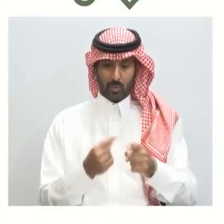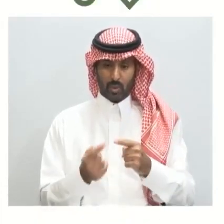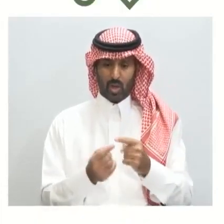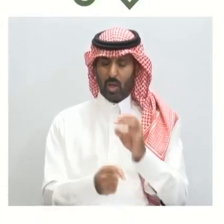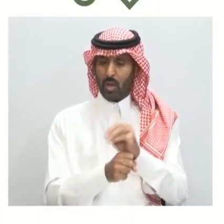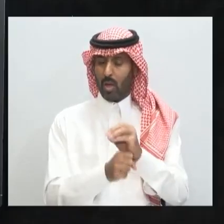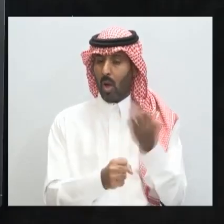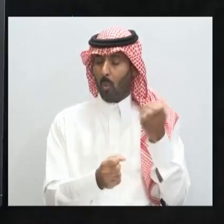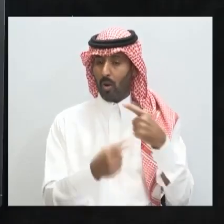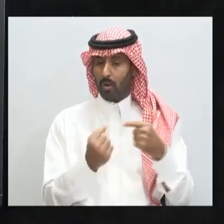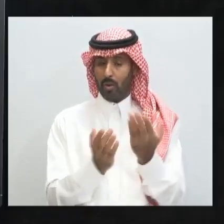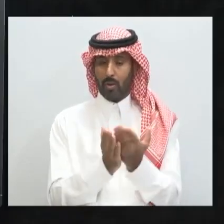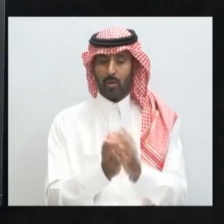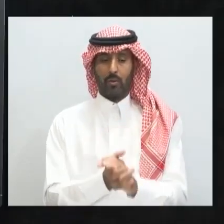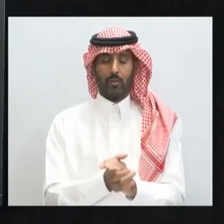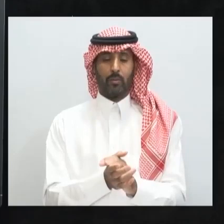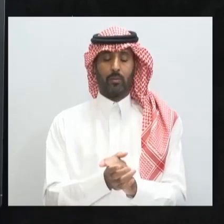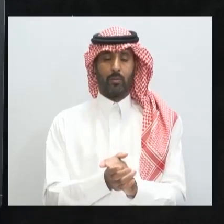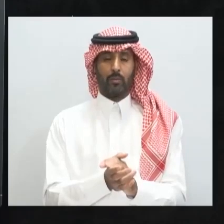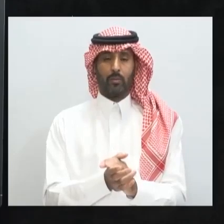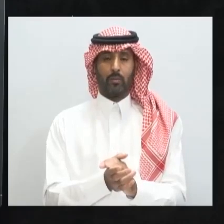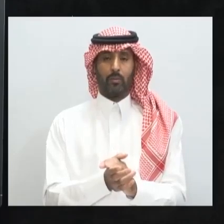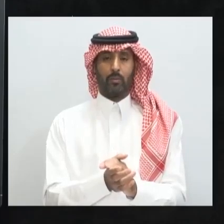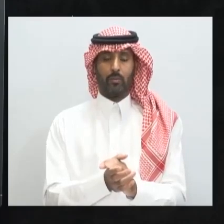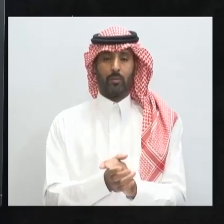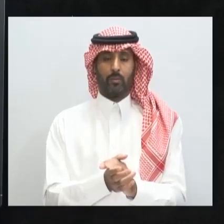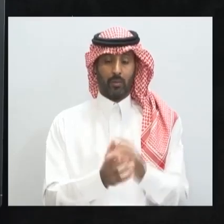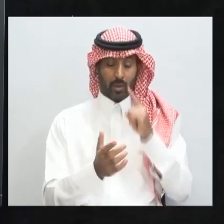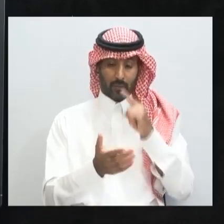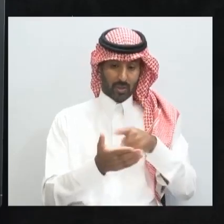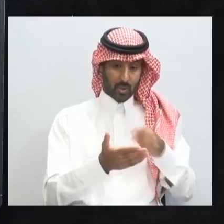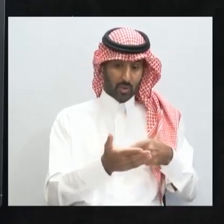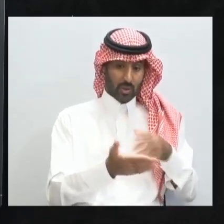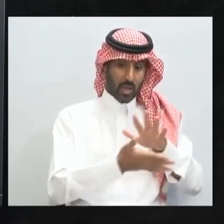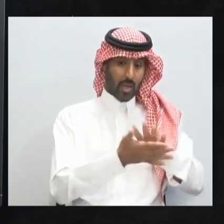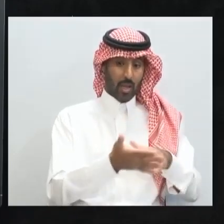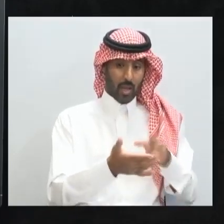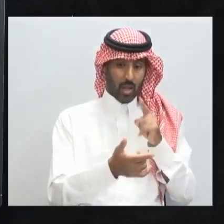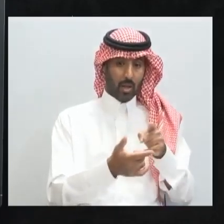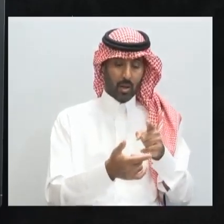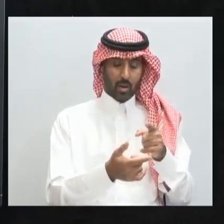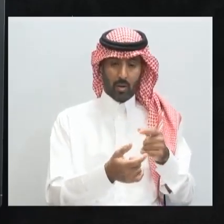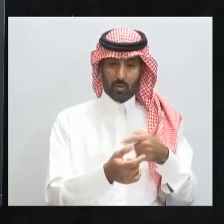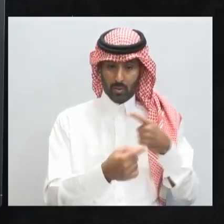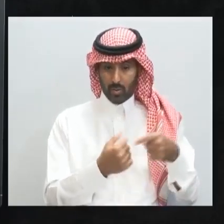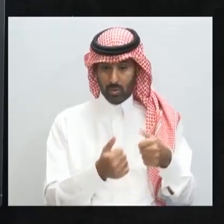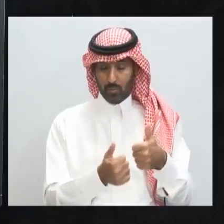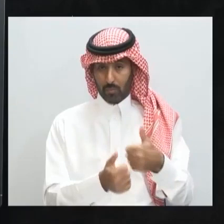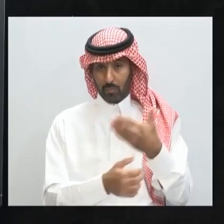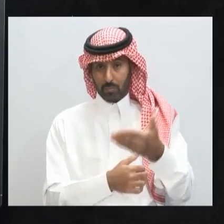to recall what we have here. And you can just have a chart and just mark your progress in your